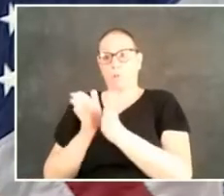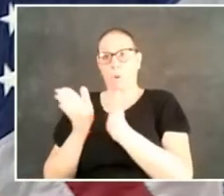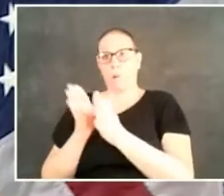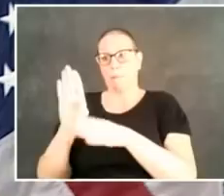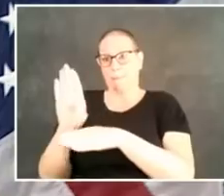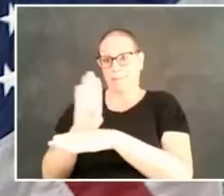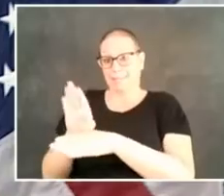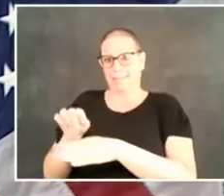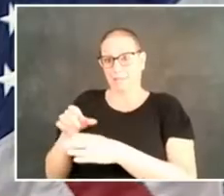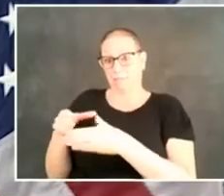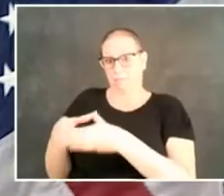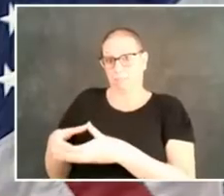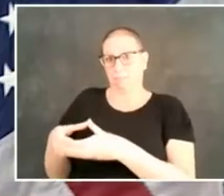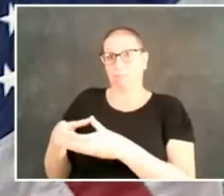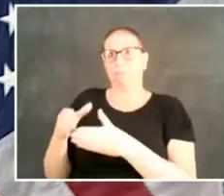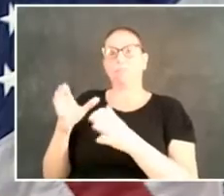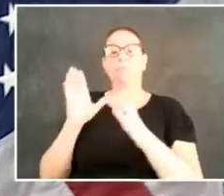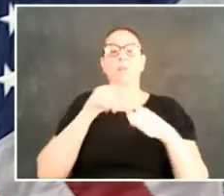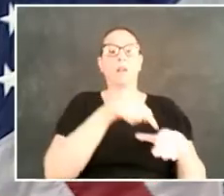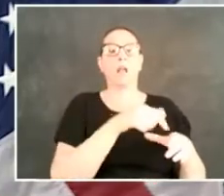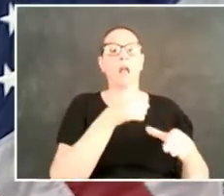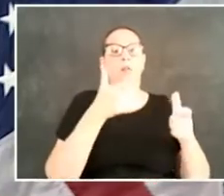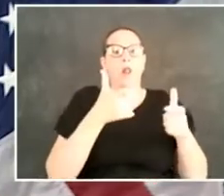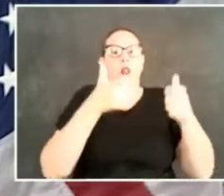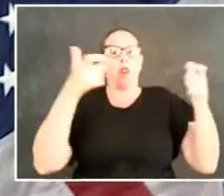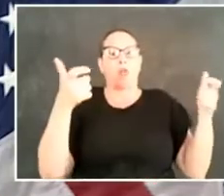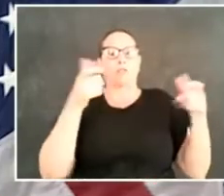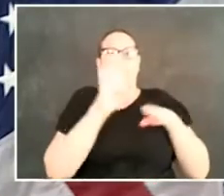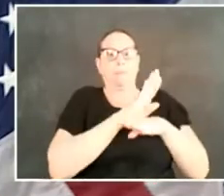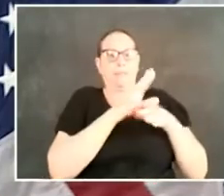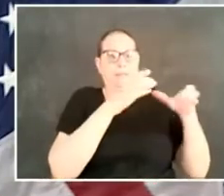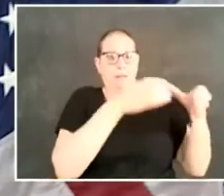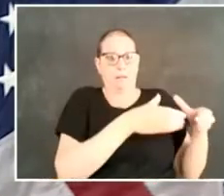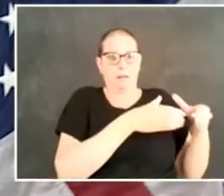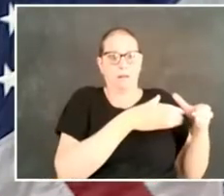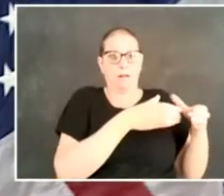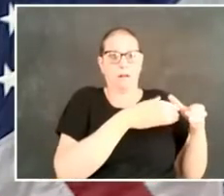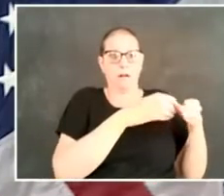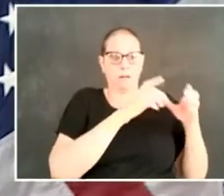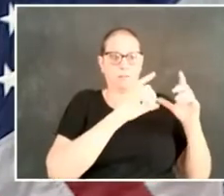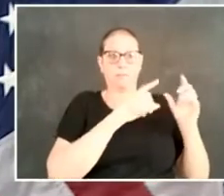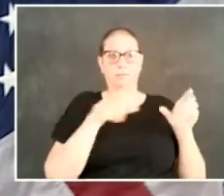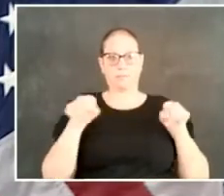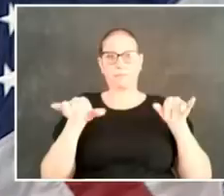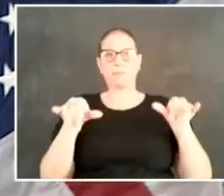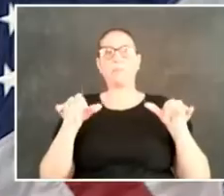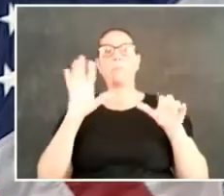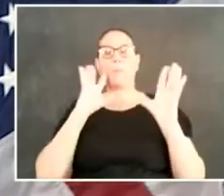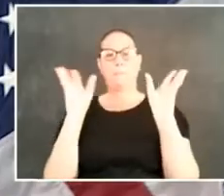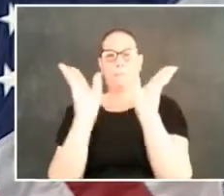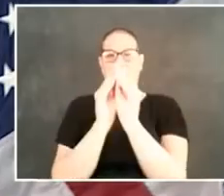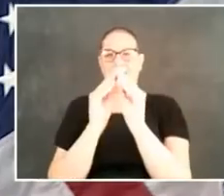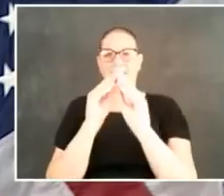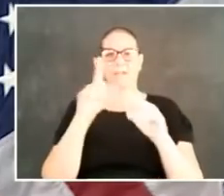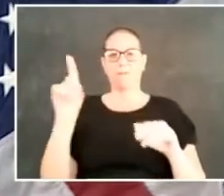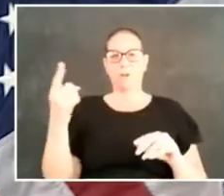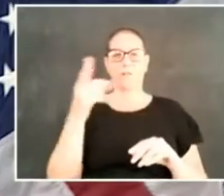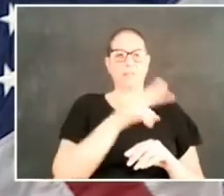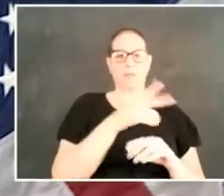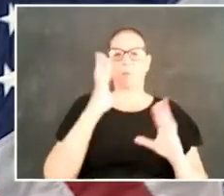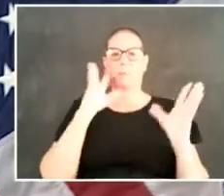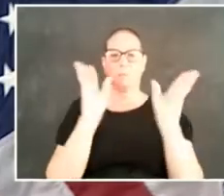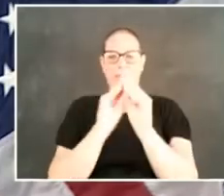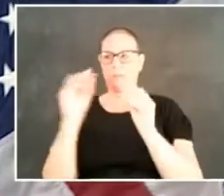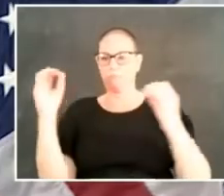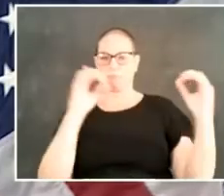city. But there'll be a number of other organizations, a number of other advisory groups, I should say. They're all coming together this